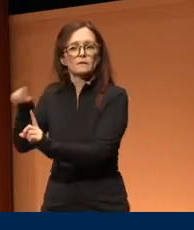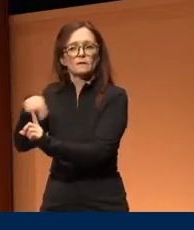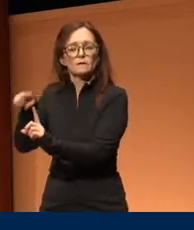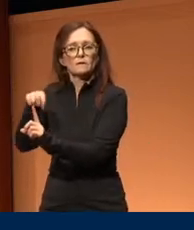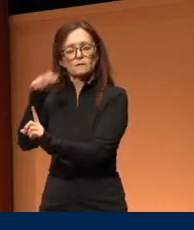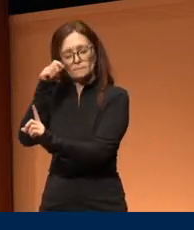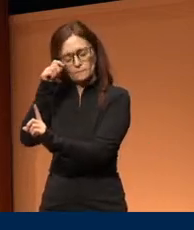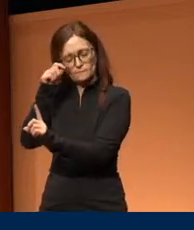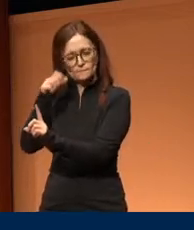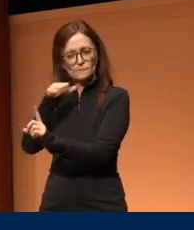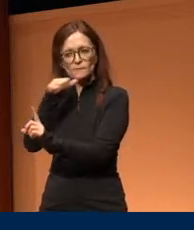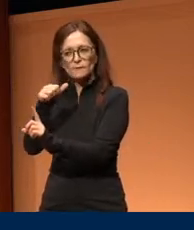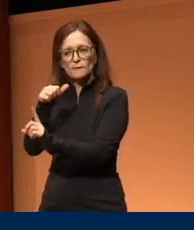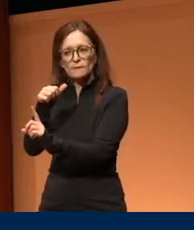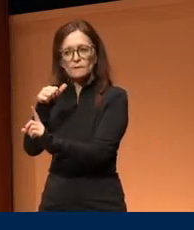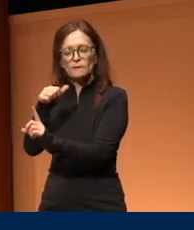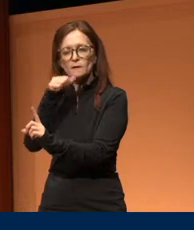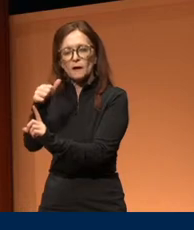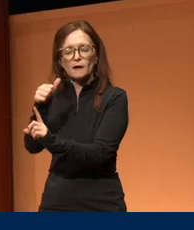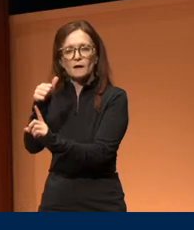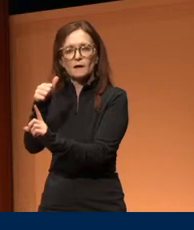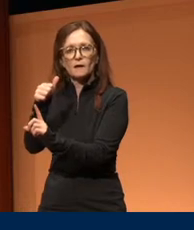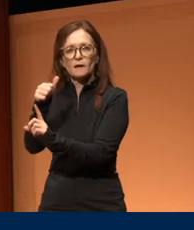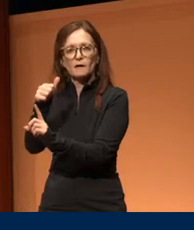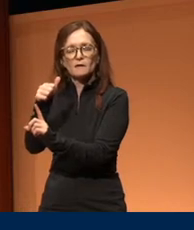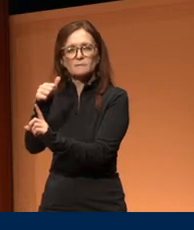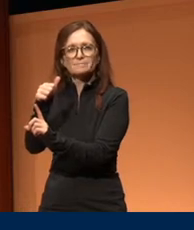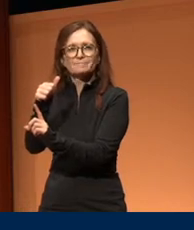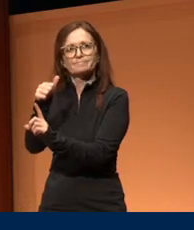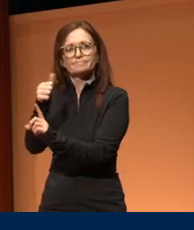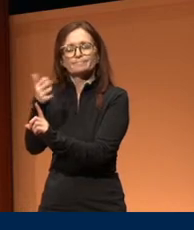it's not primarily because of this,